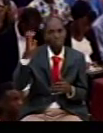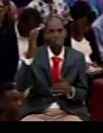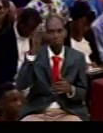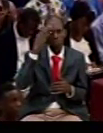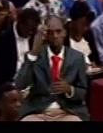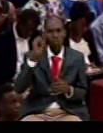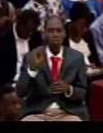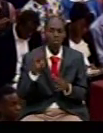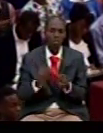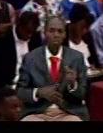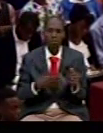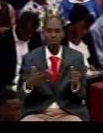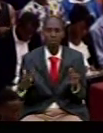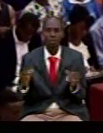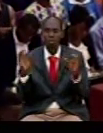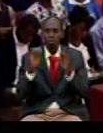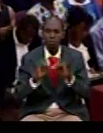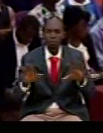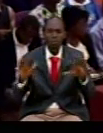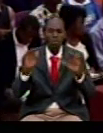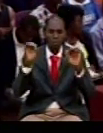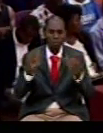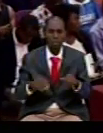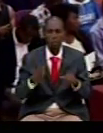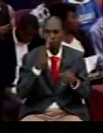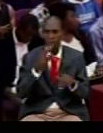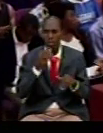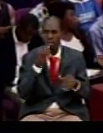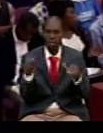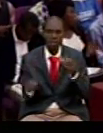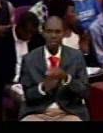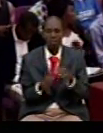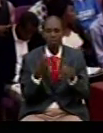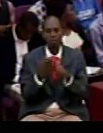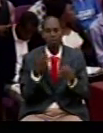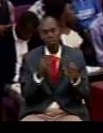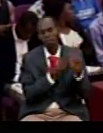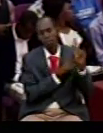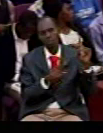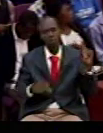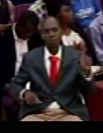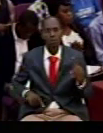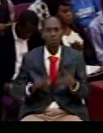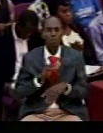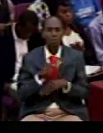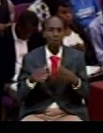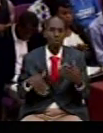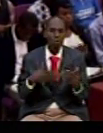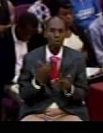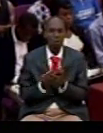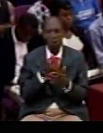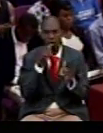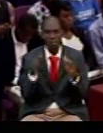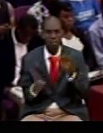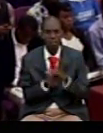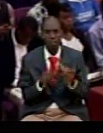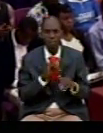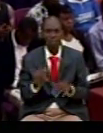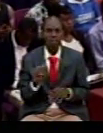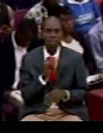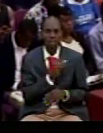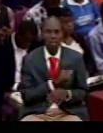everything. Nothing can be kept hidden from our Lord. All hidden